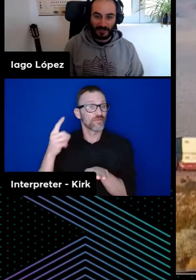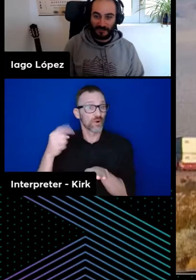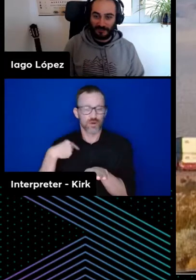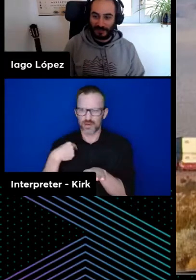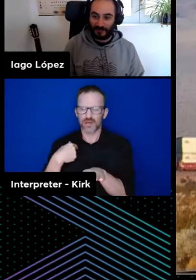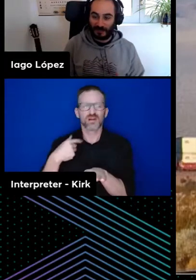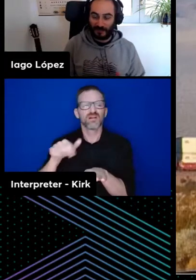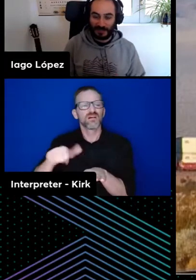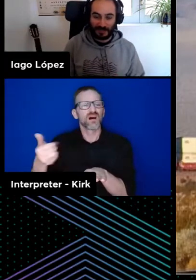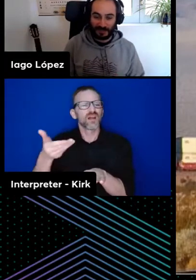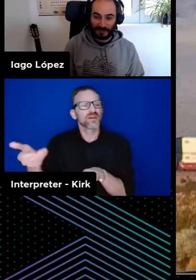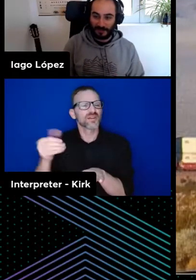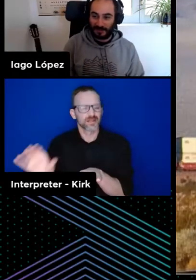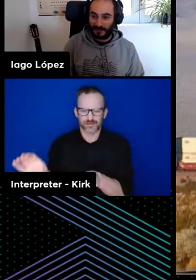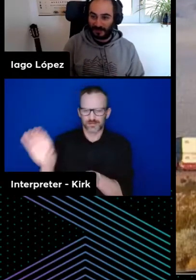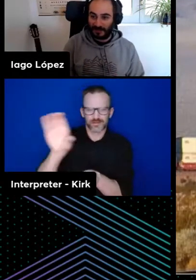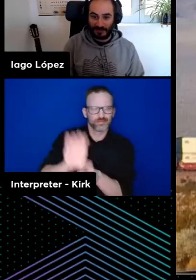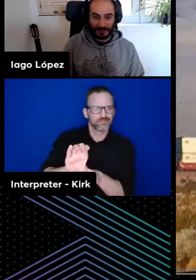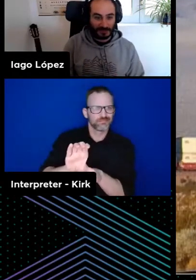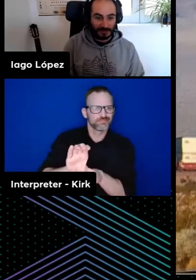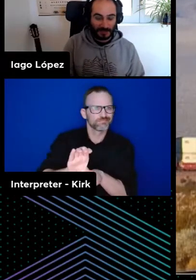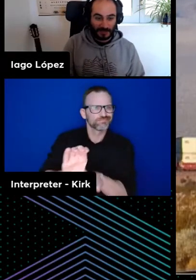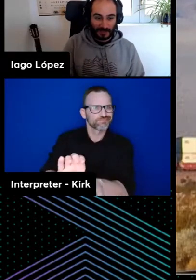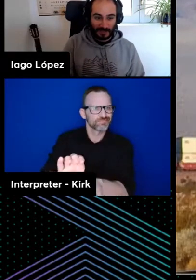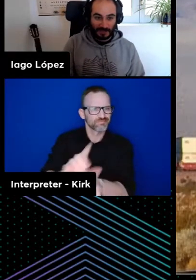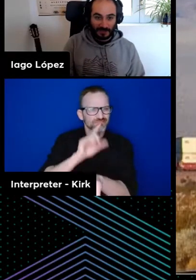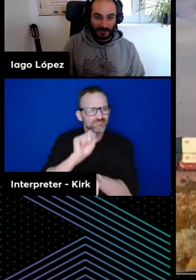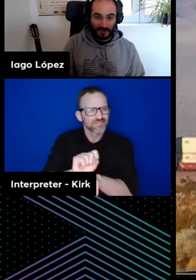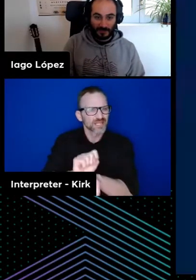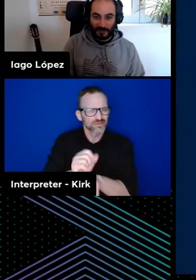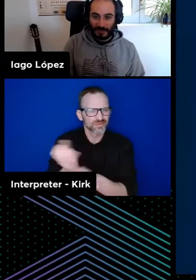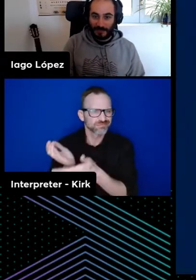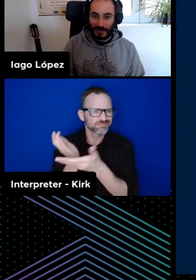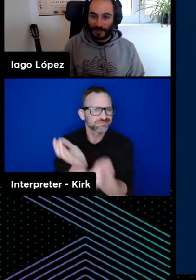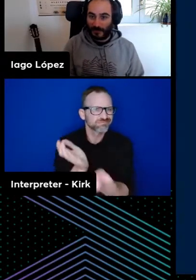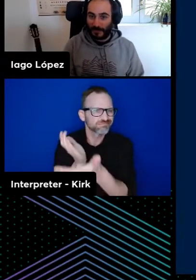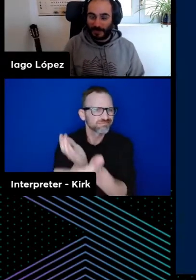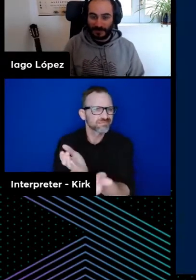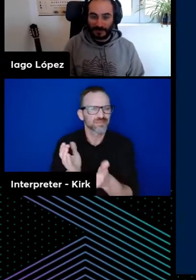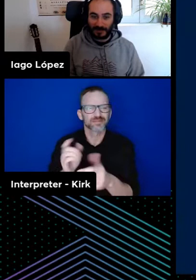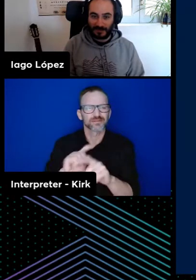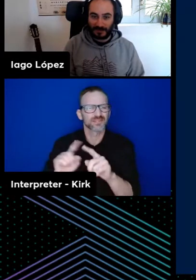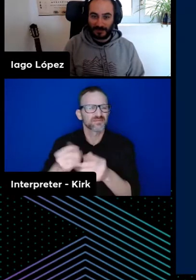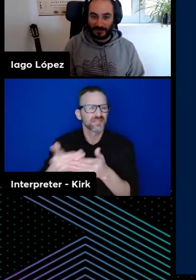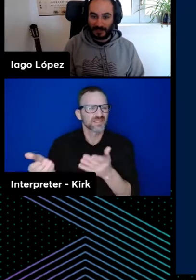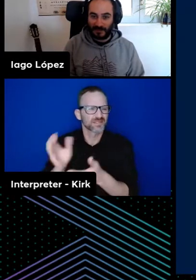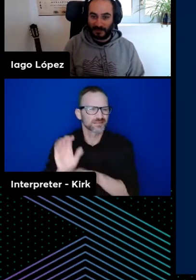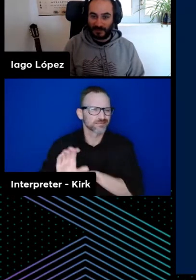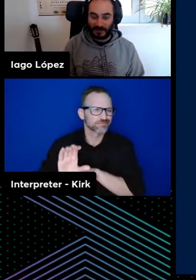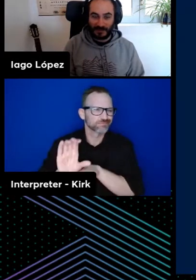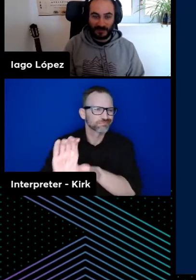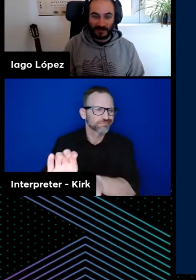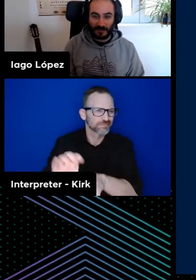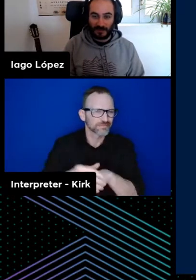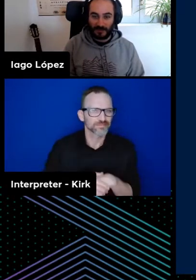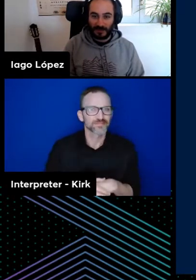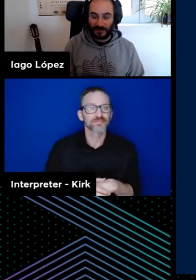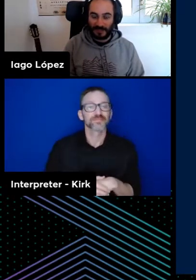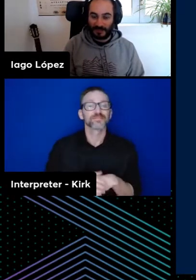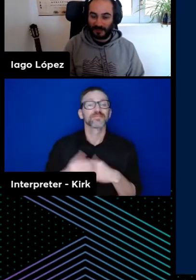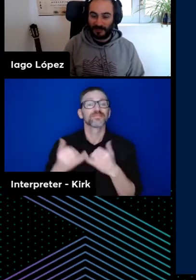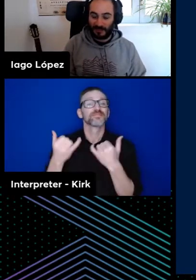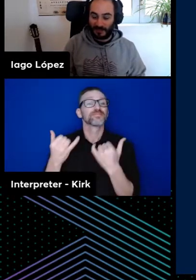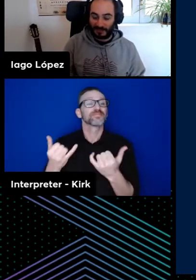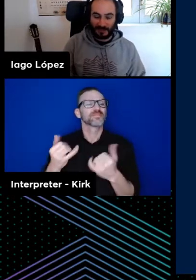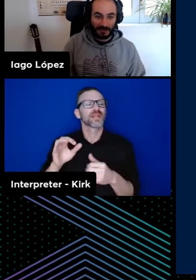yeah, a real flat car also runs containers. So yeah, let's now talk about what